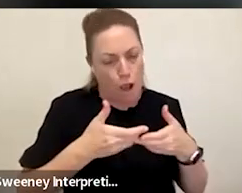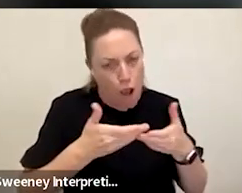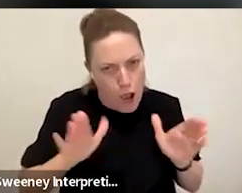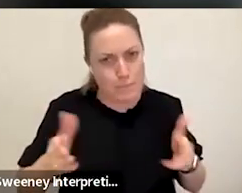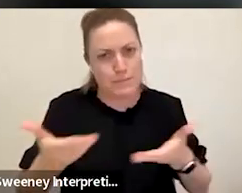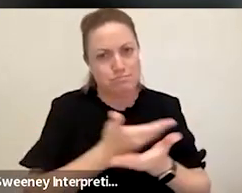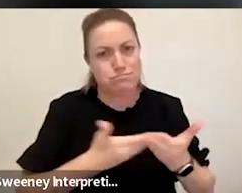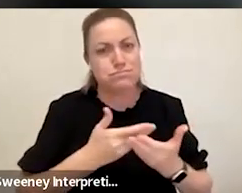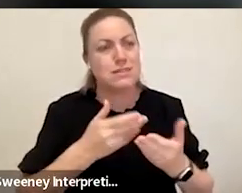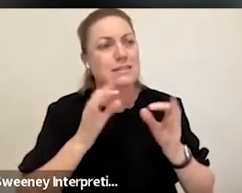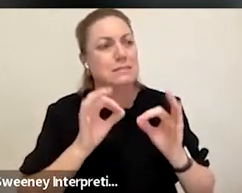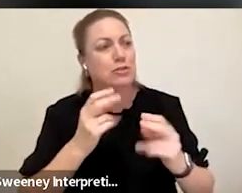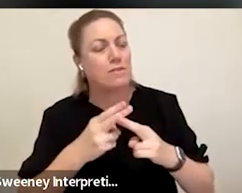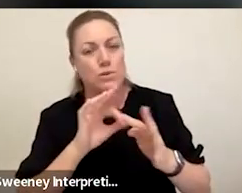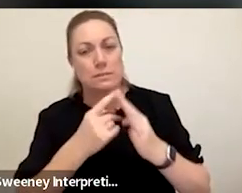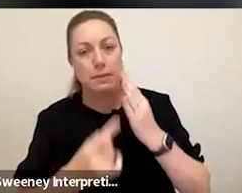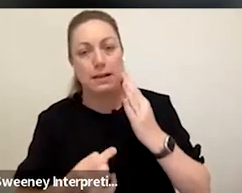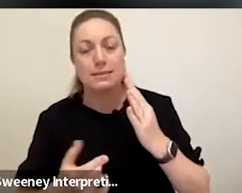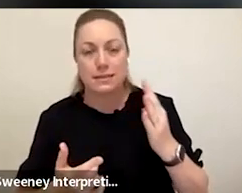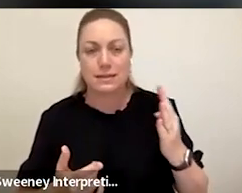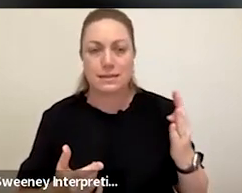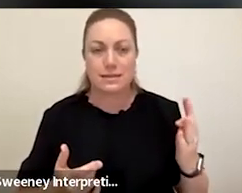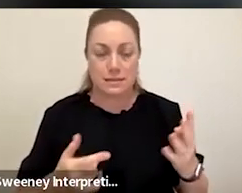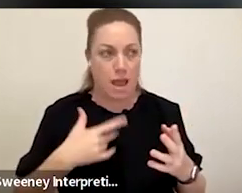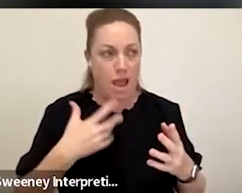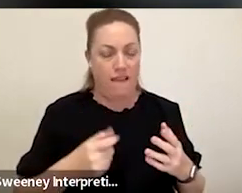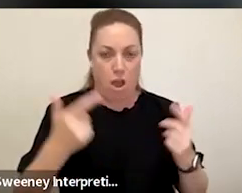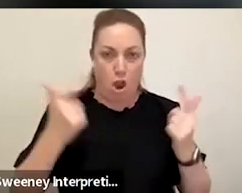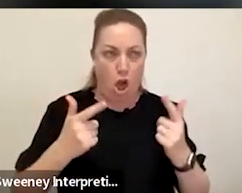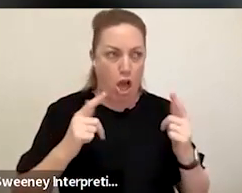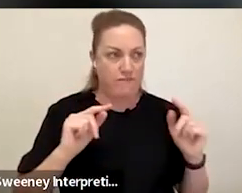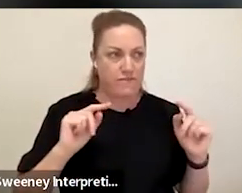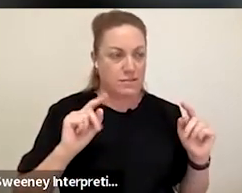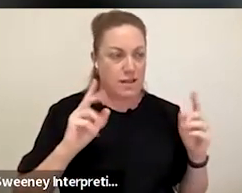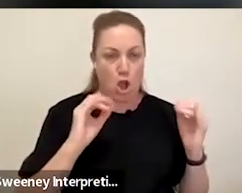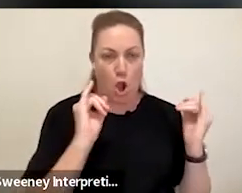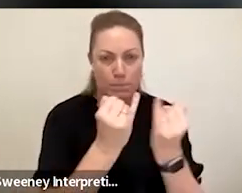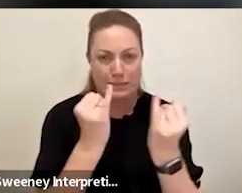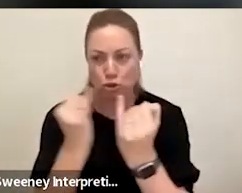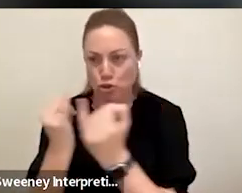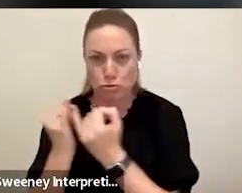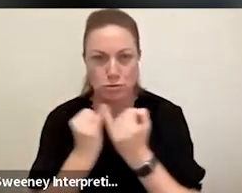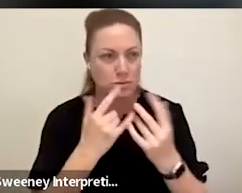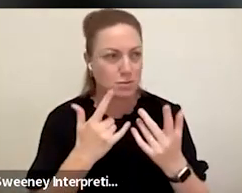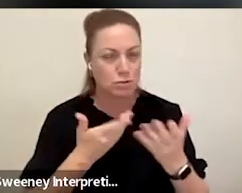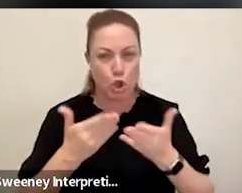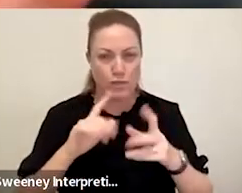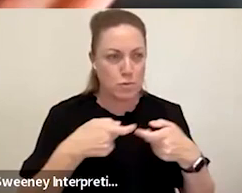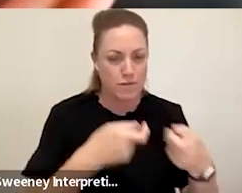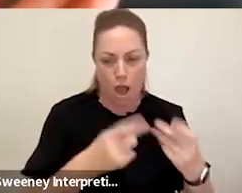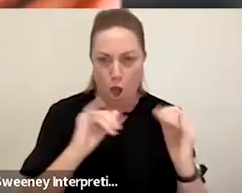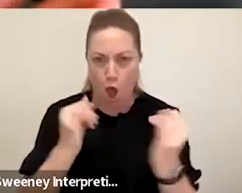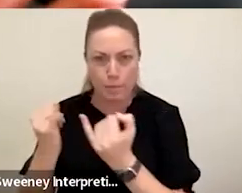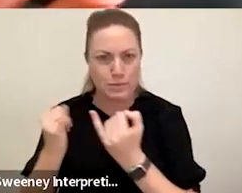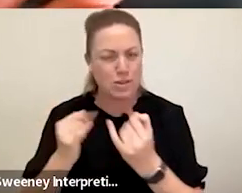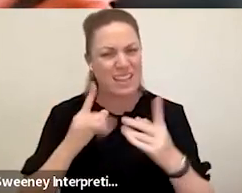work, there has been an upsurge in competition between providers, and competition is the opposite